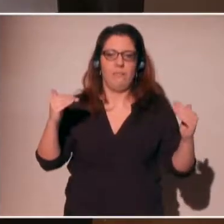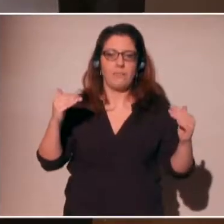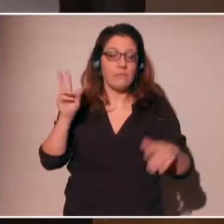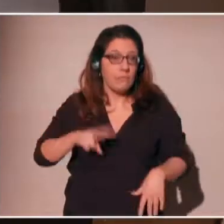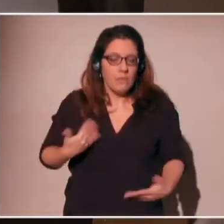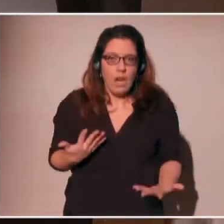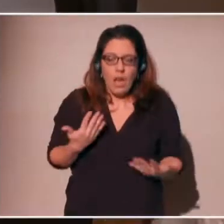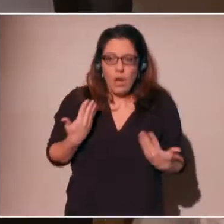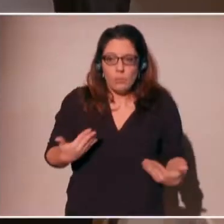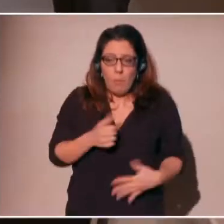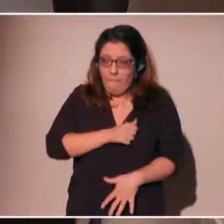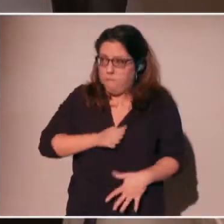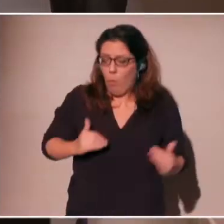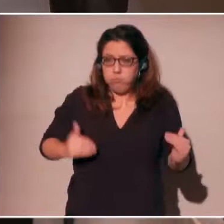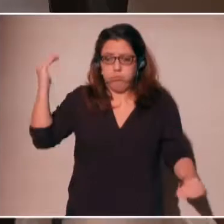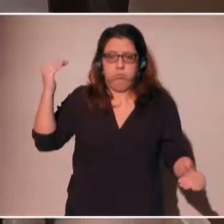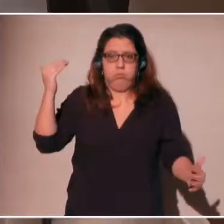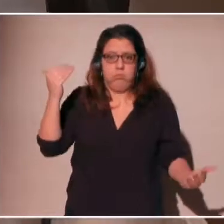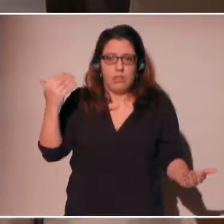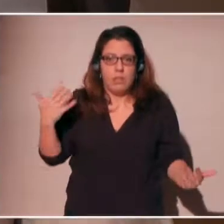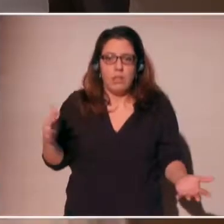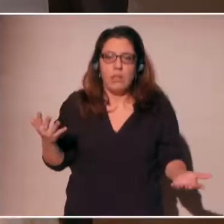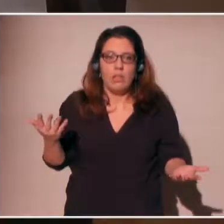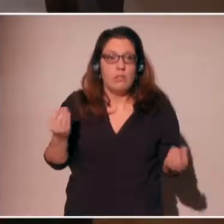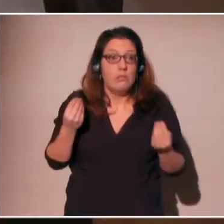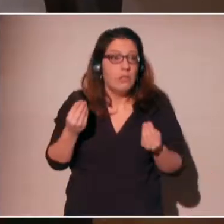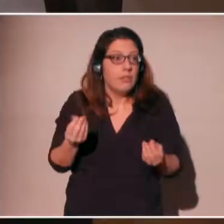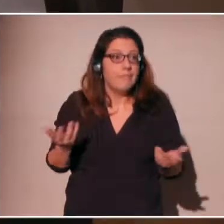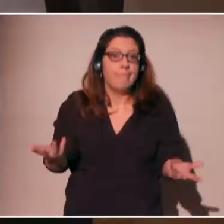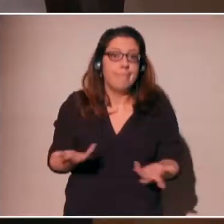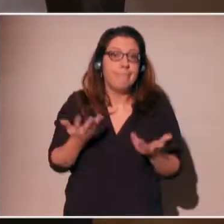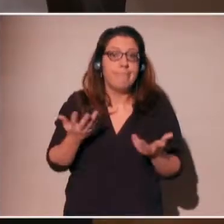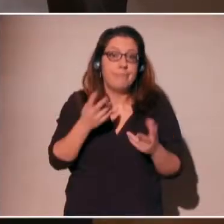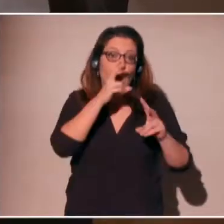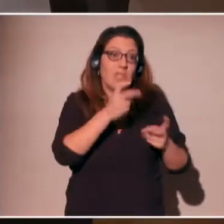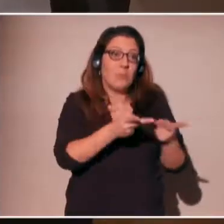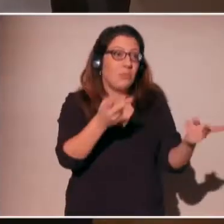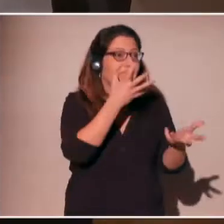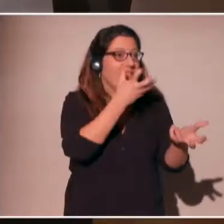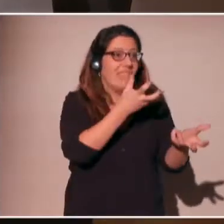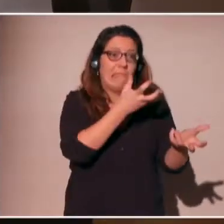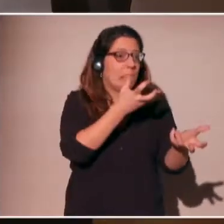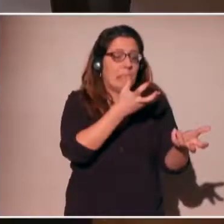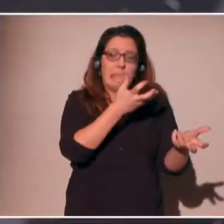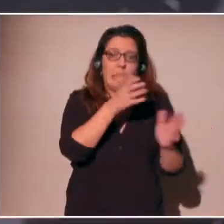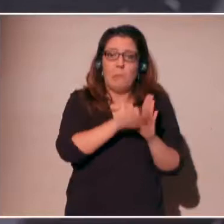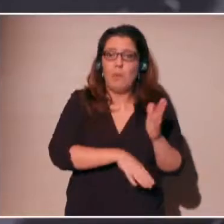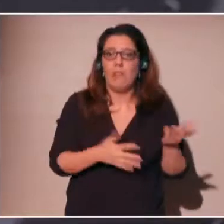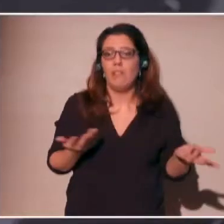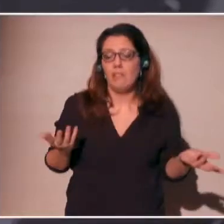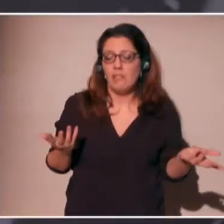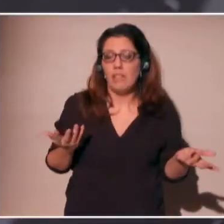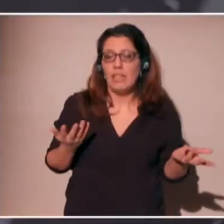between wages in the public and private sector. And this gap is so huge that it actually makes research in the public